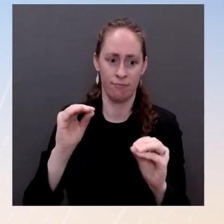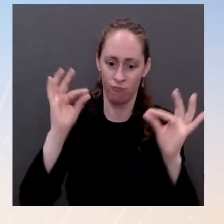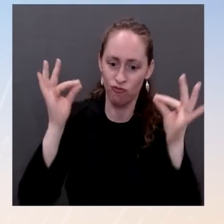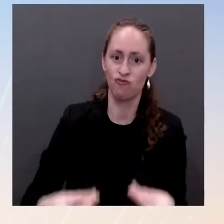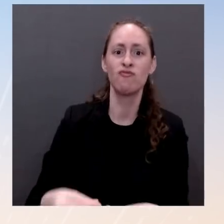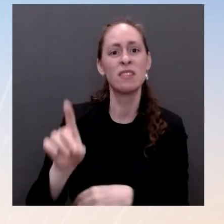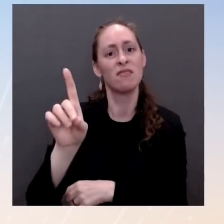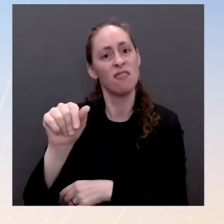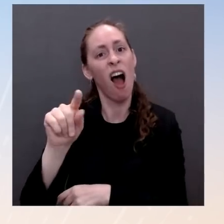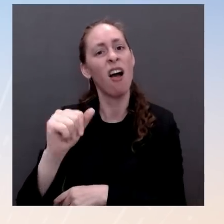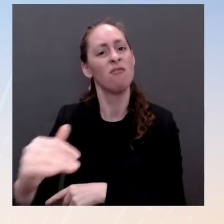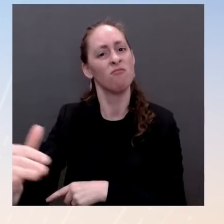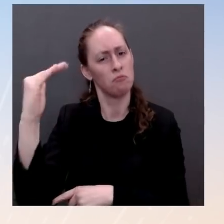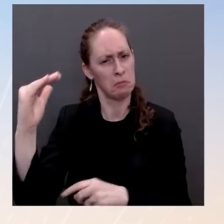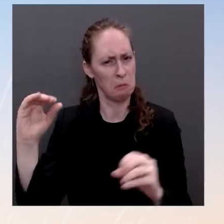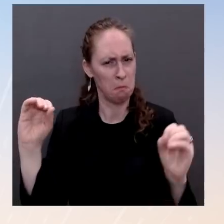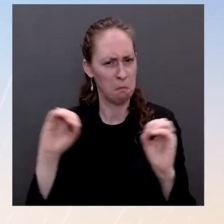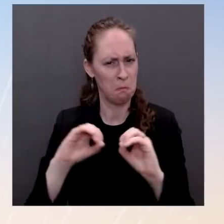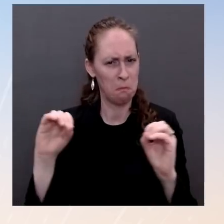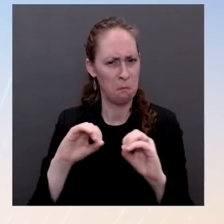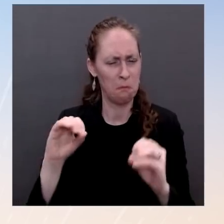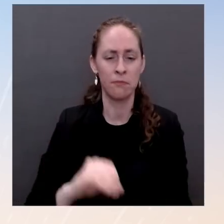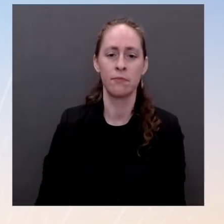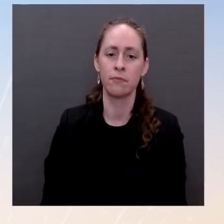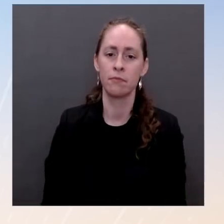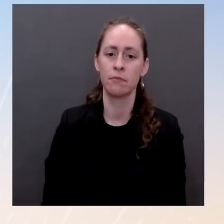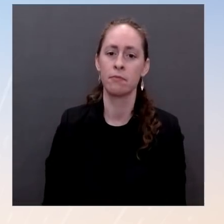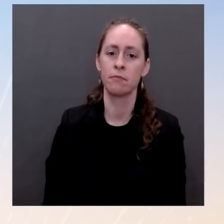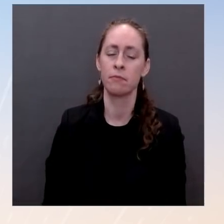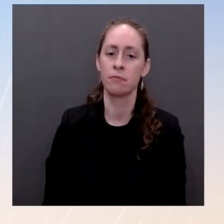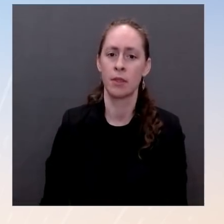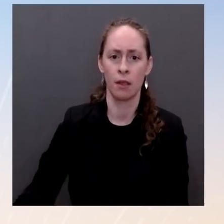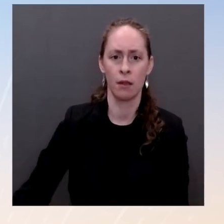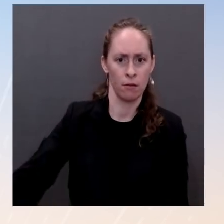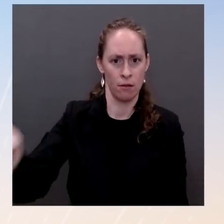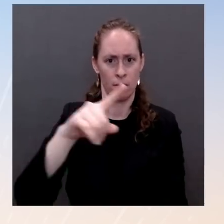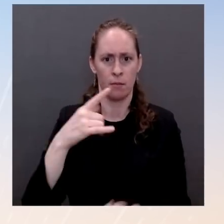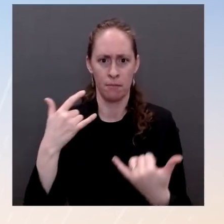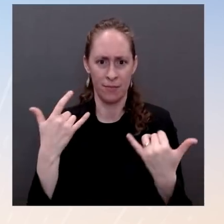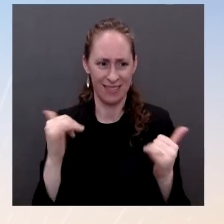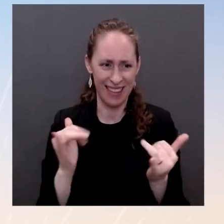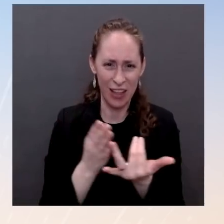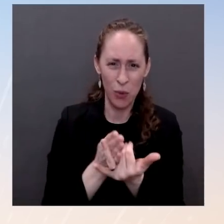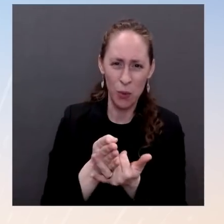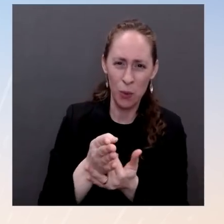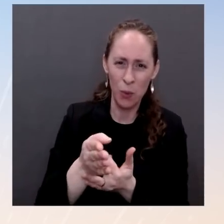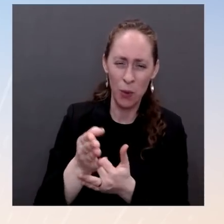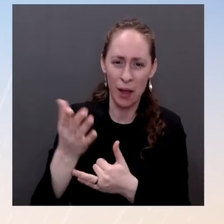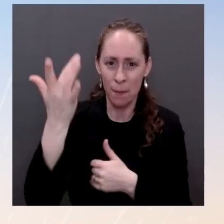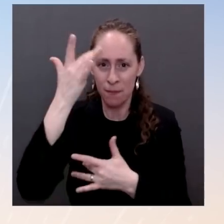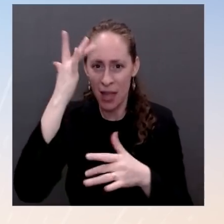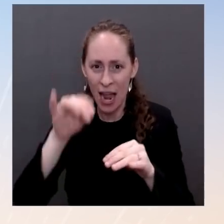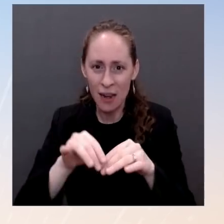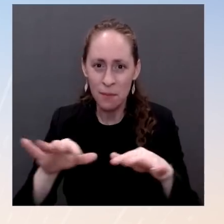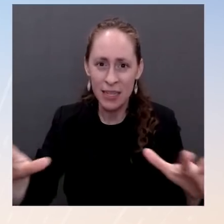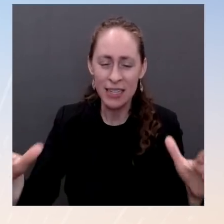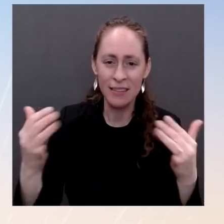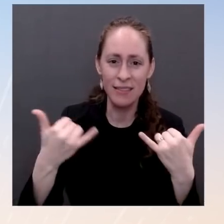are still grappling with a pandemic. They're grappling with rising costs, two big issues the president speaks to quite